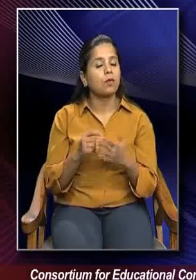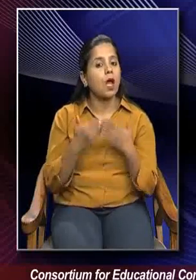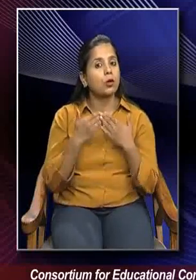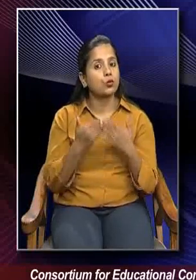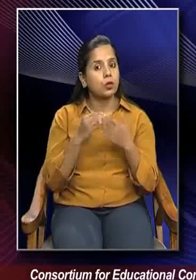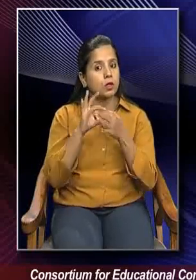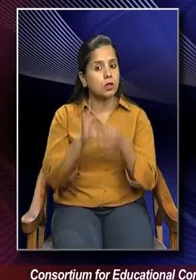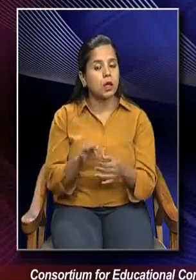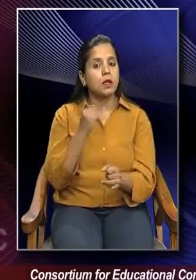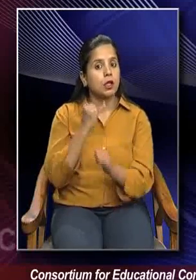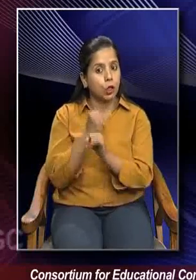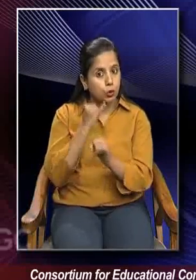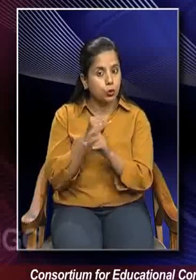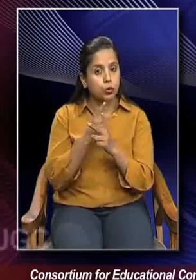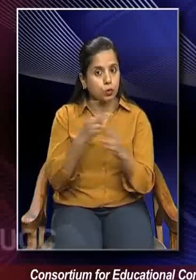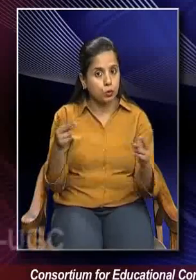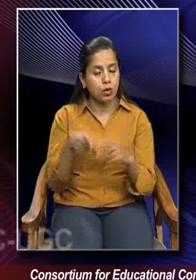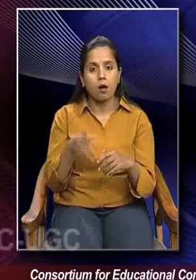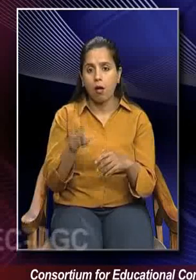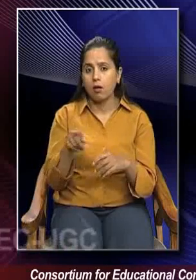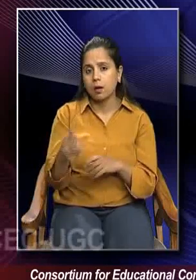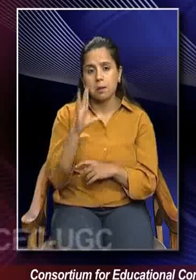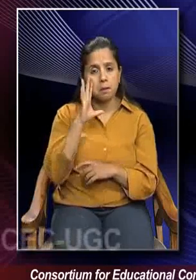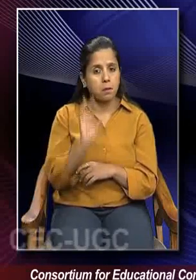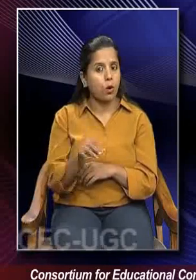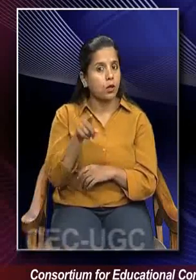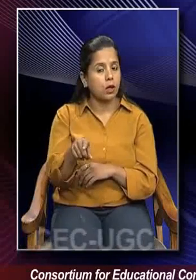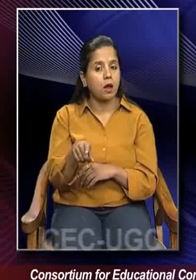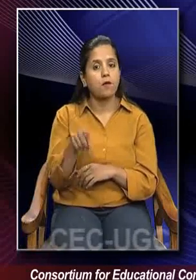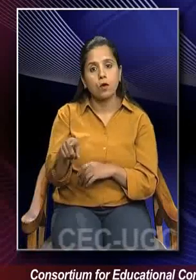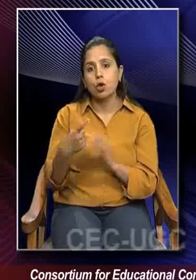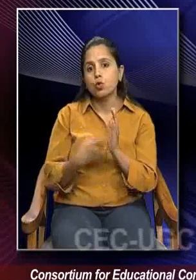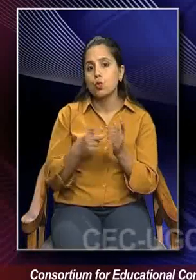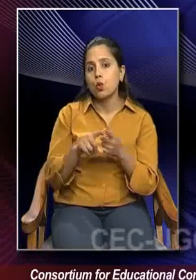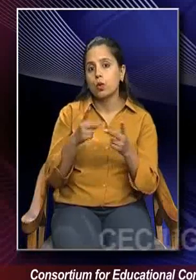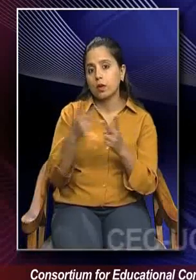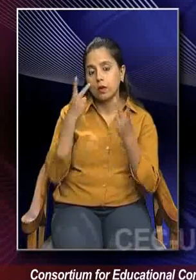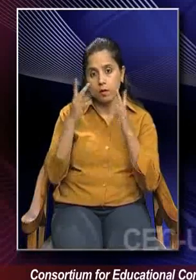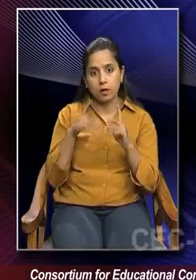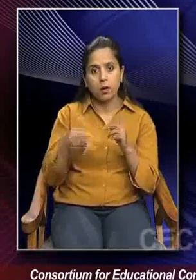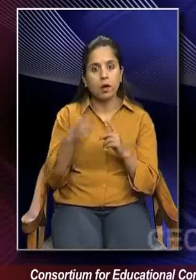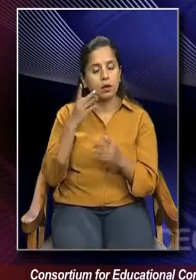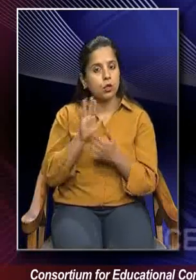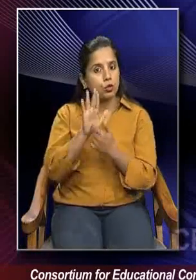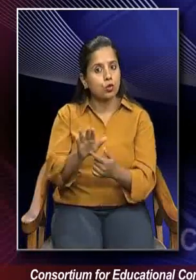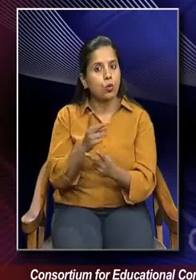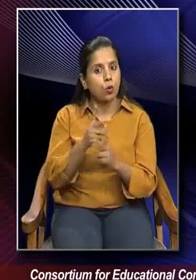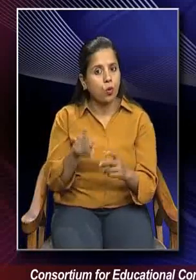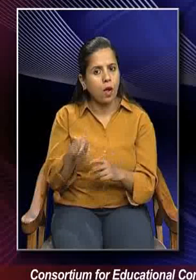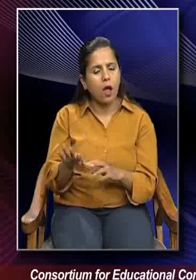Educational institutes play a very crucial role in addressing